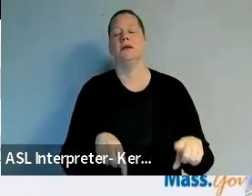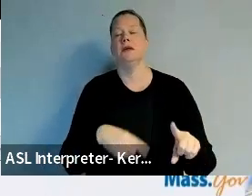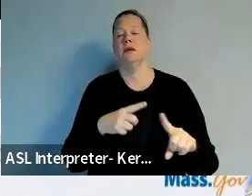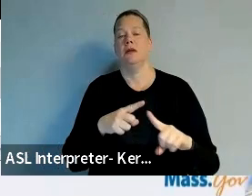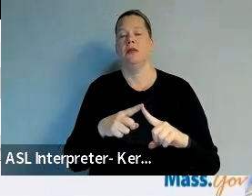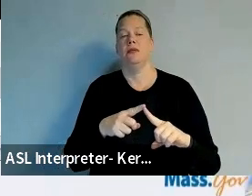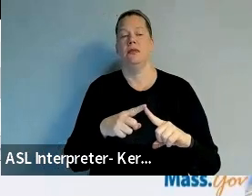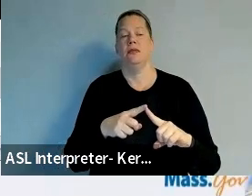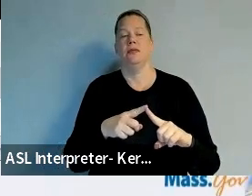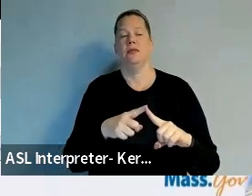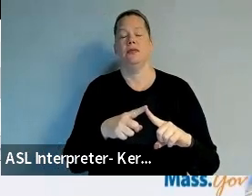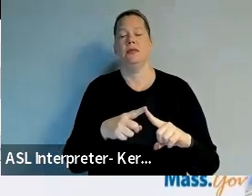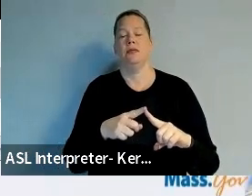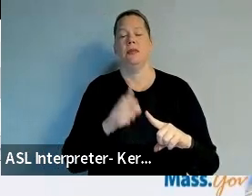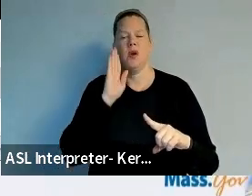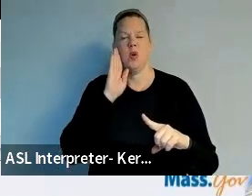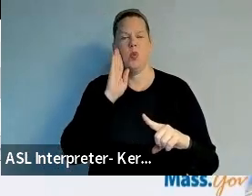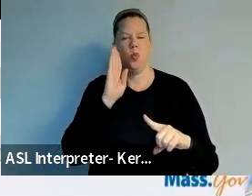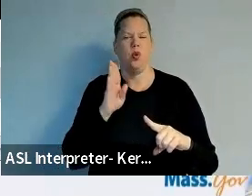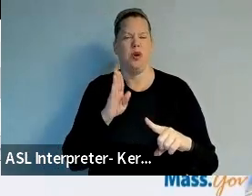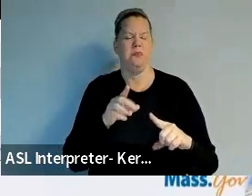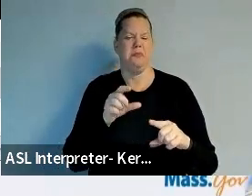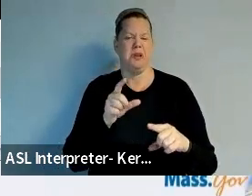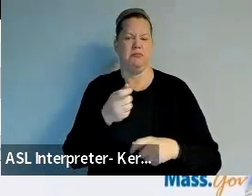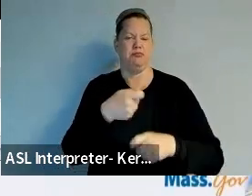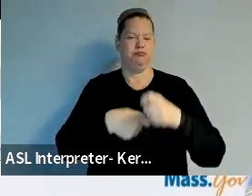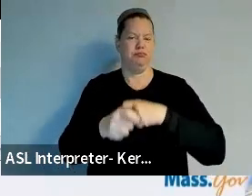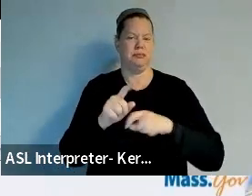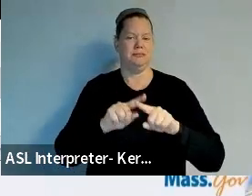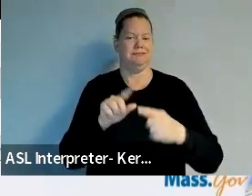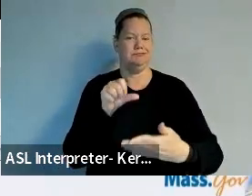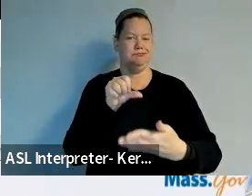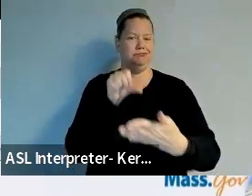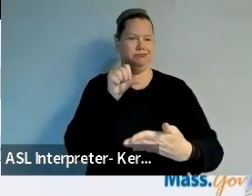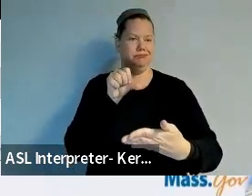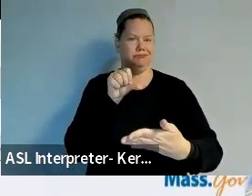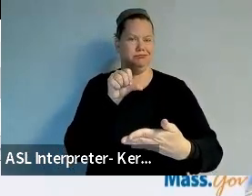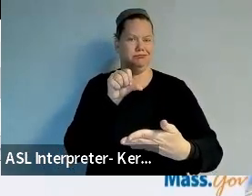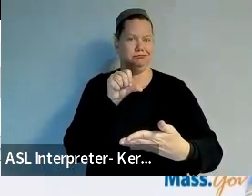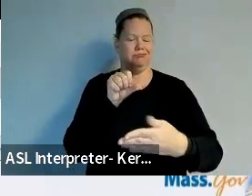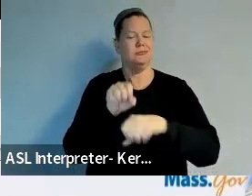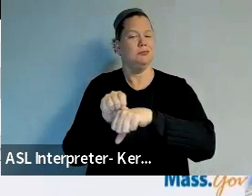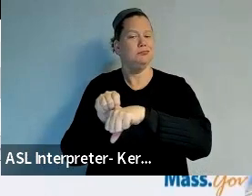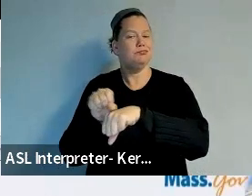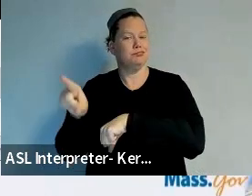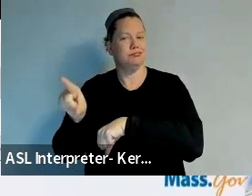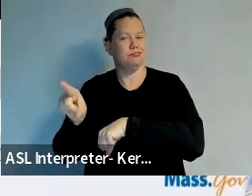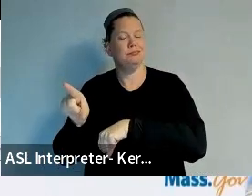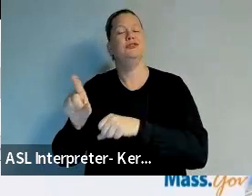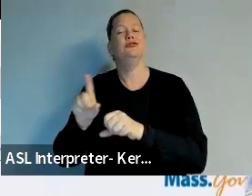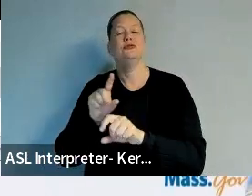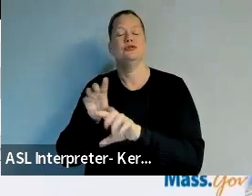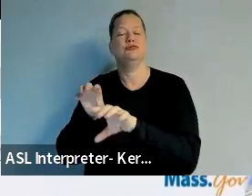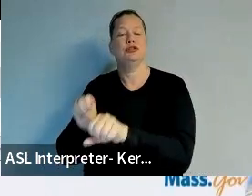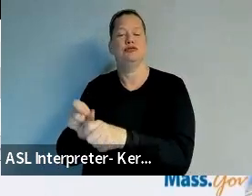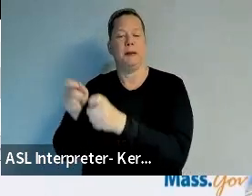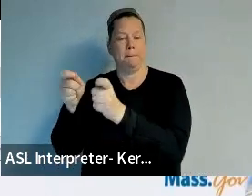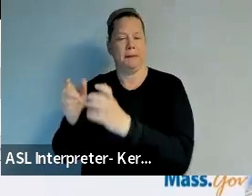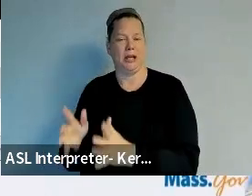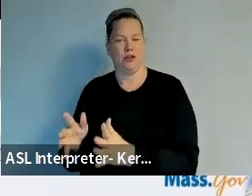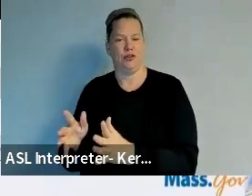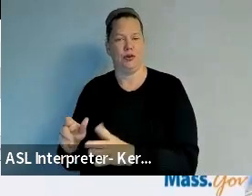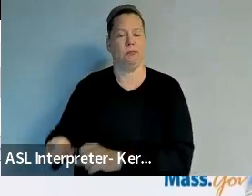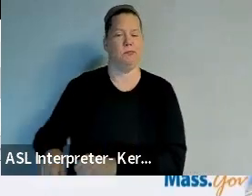Submit instead of Finalize, and an alert would be sent to the restraint manager to review